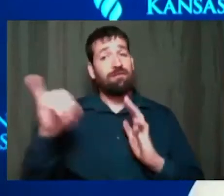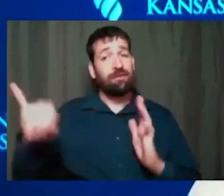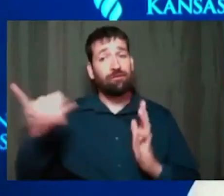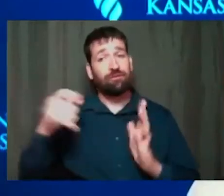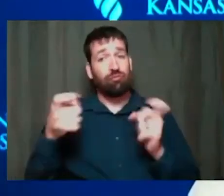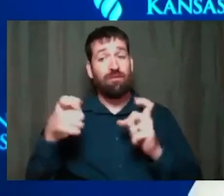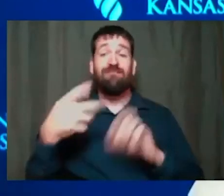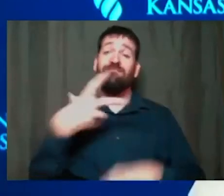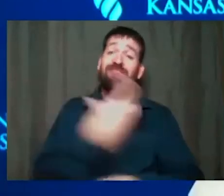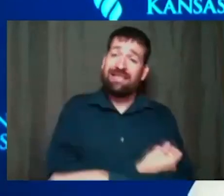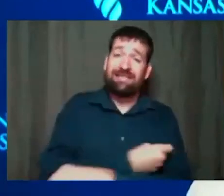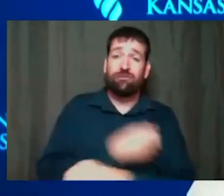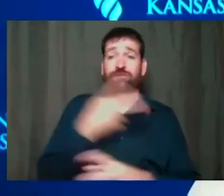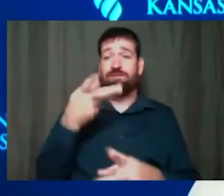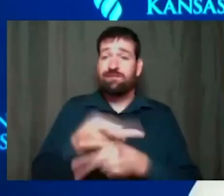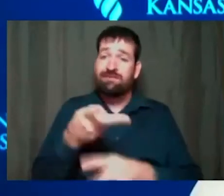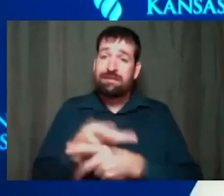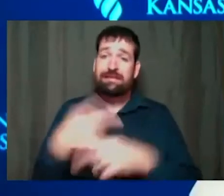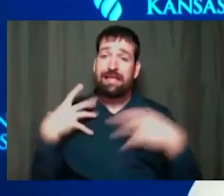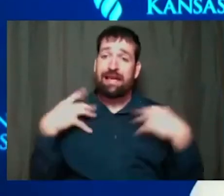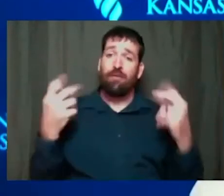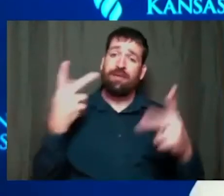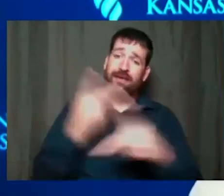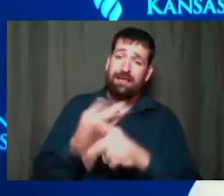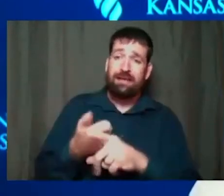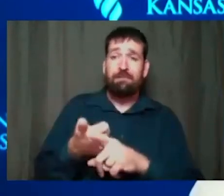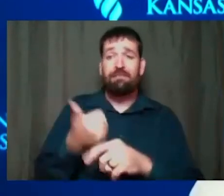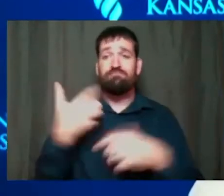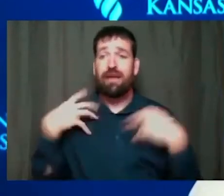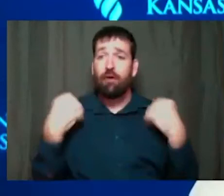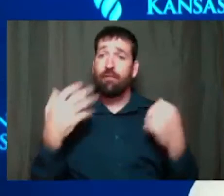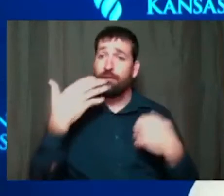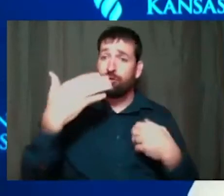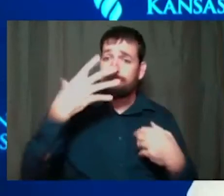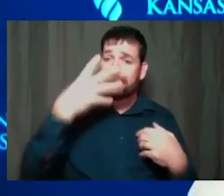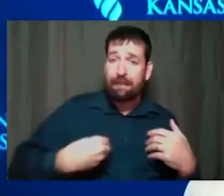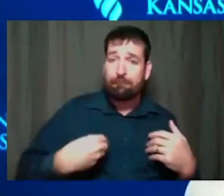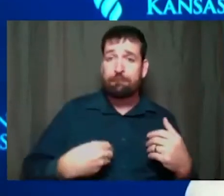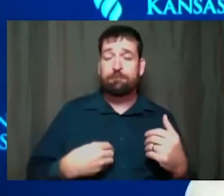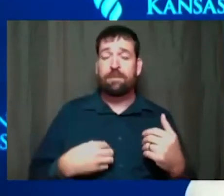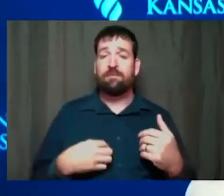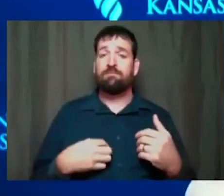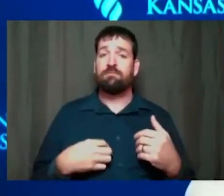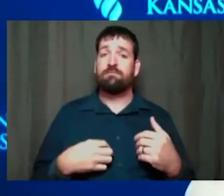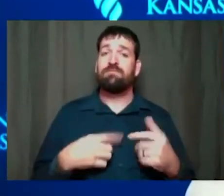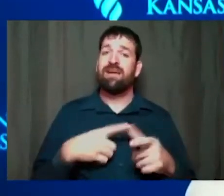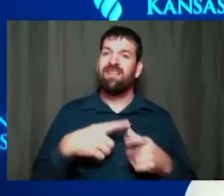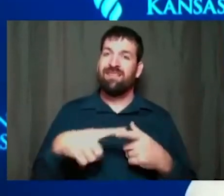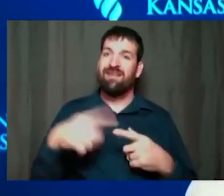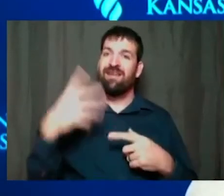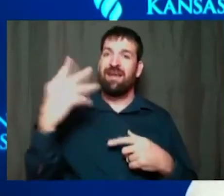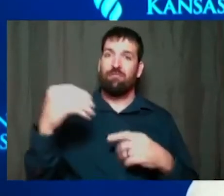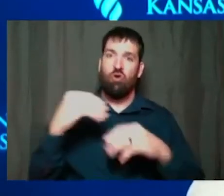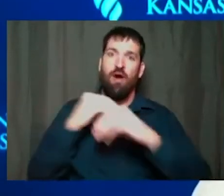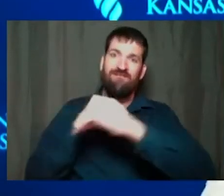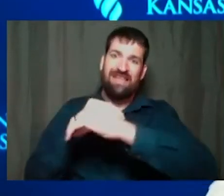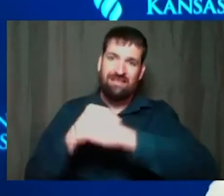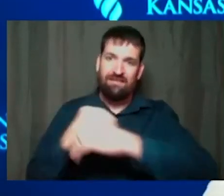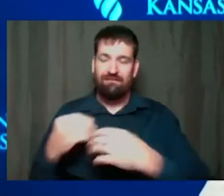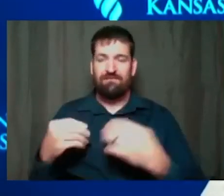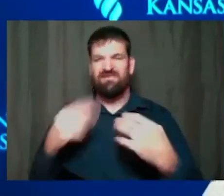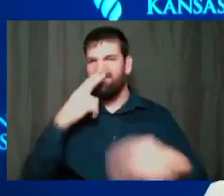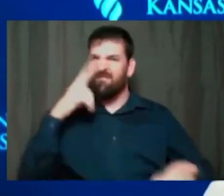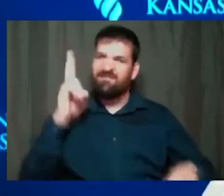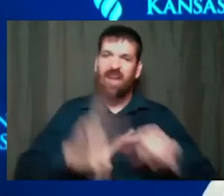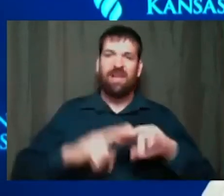staying healthy, keeping yourself healthy, making sure you get the right sleep. Those things help you. And then you can go out in the offensive and get out in the world and go have some fun, right? Because